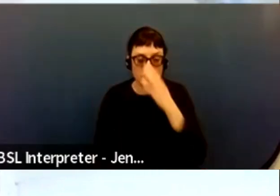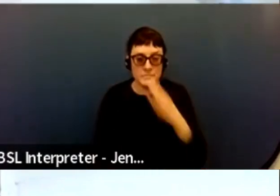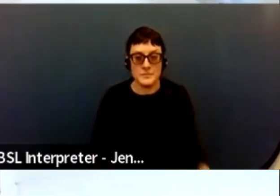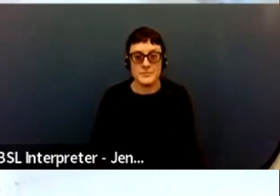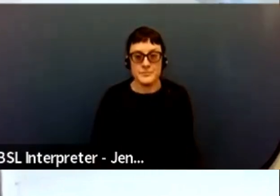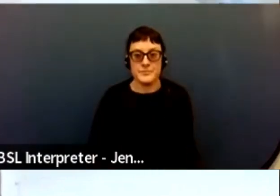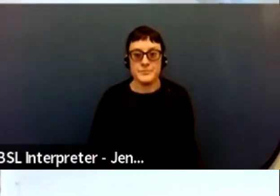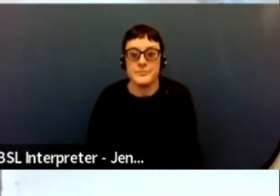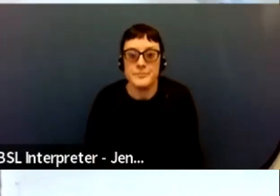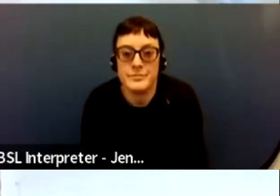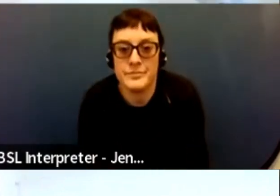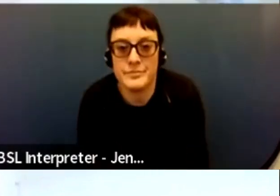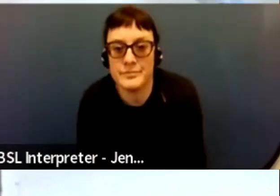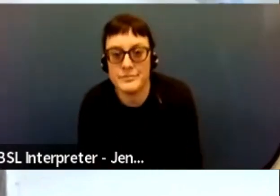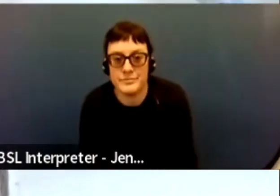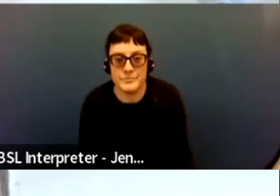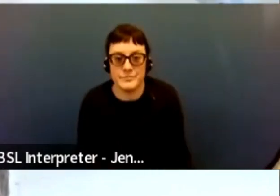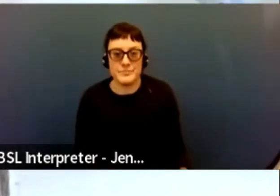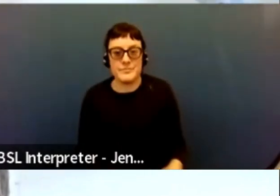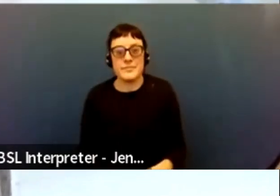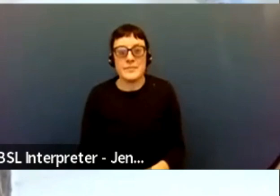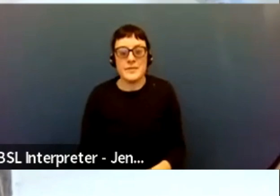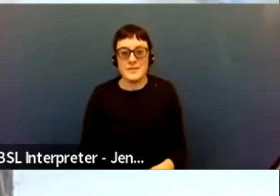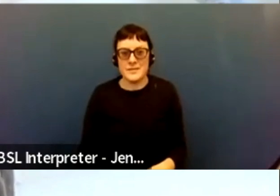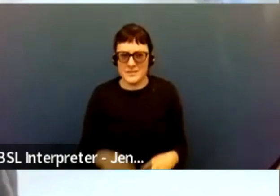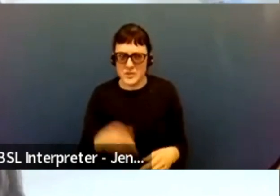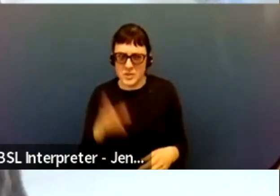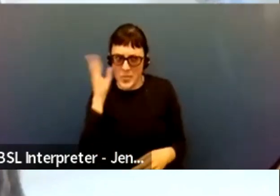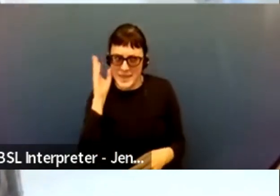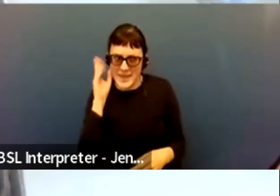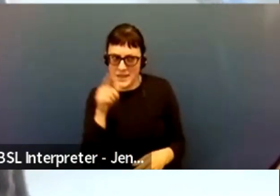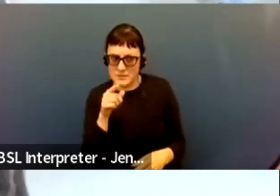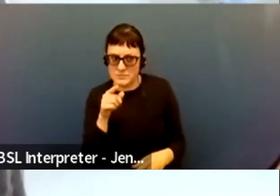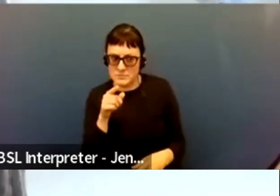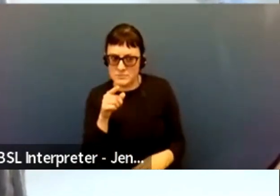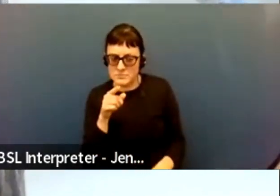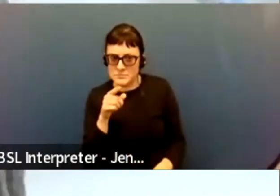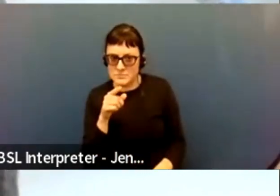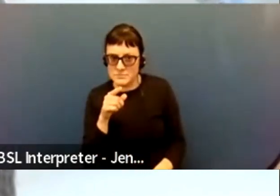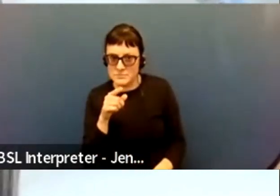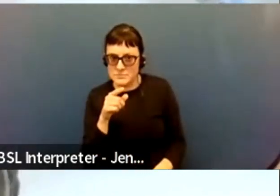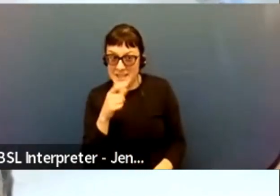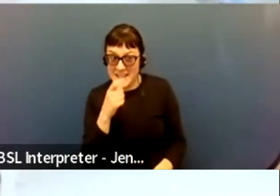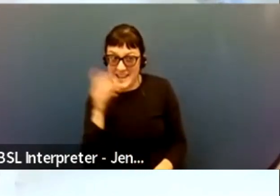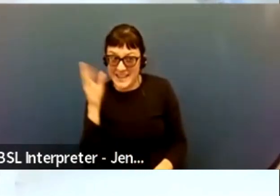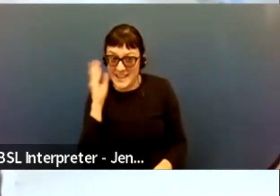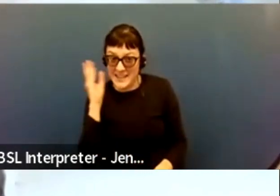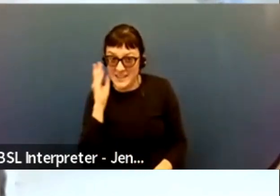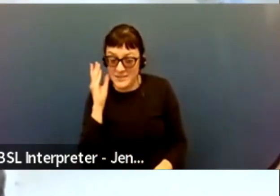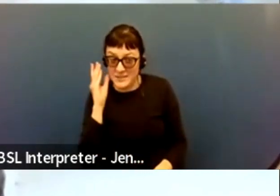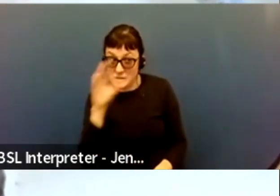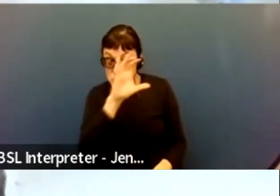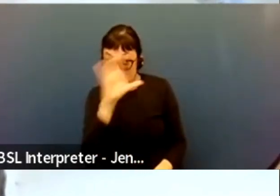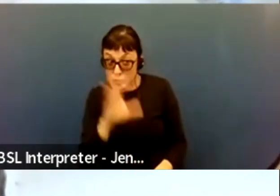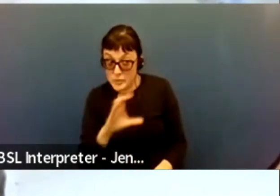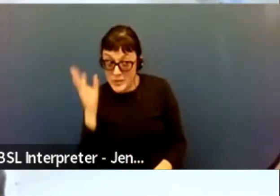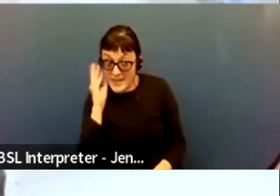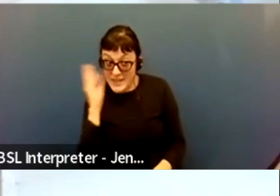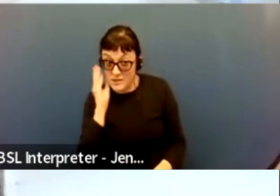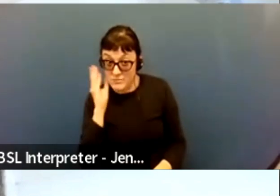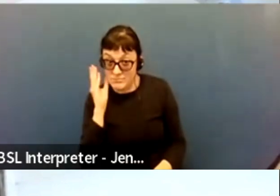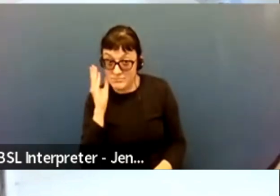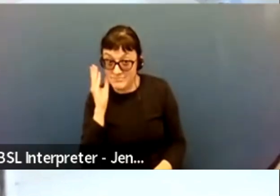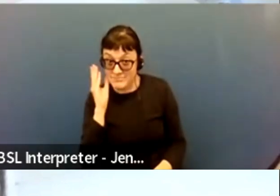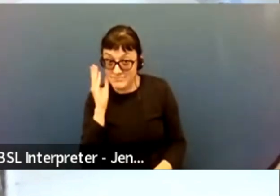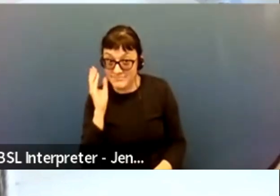Yes, and actually, no. So yes, there's productions. We're just saying, can they hear you through there?